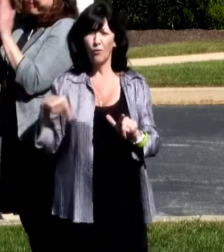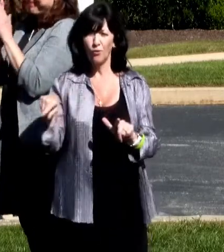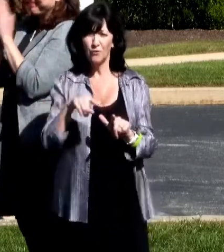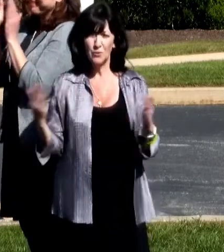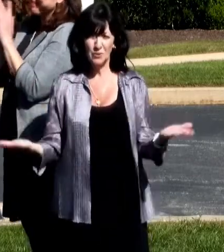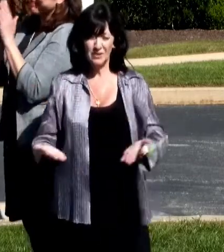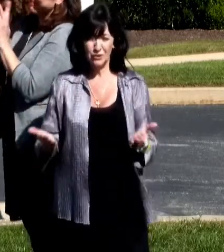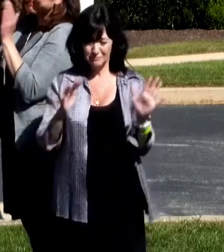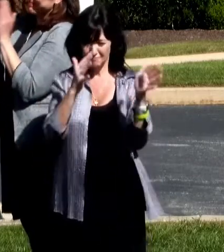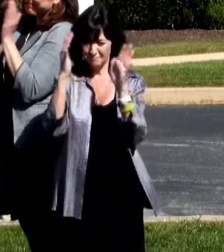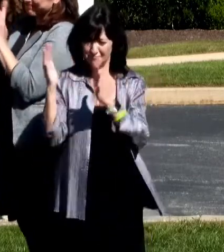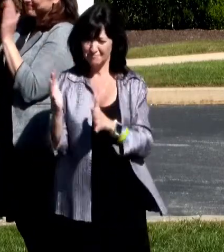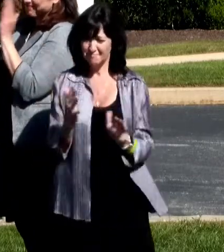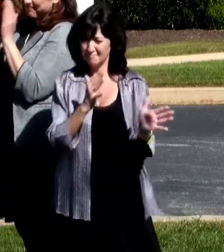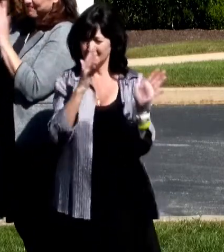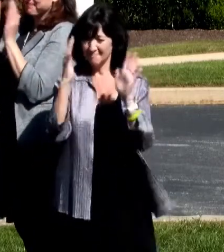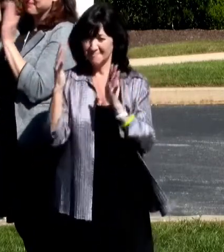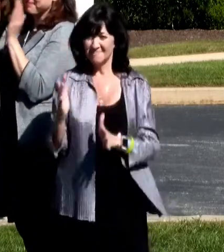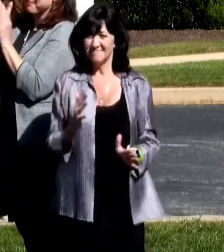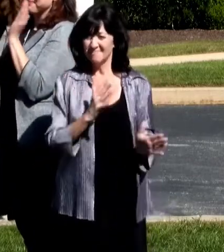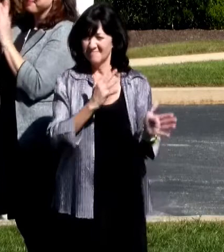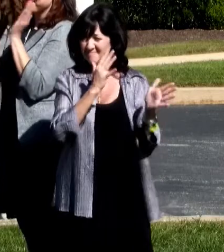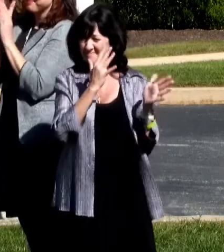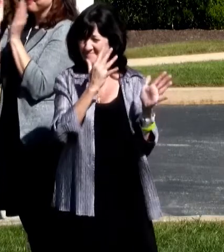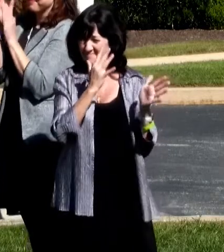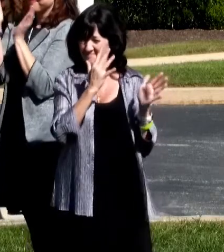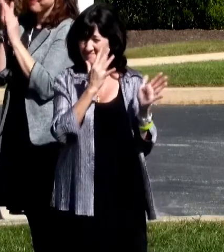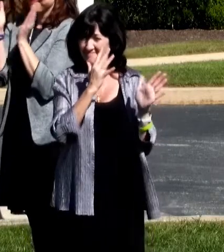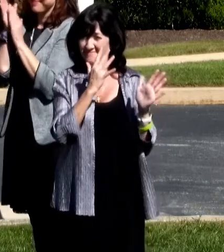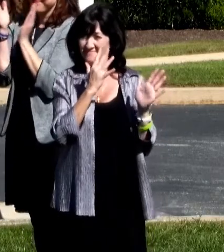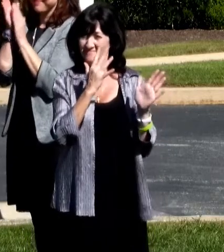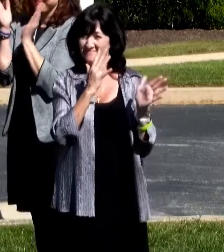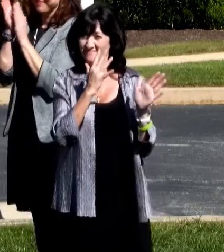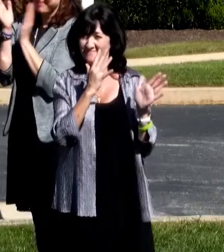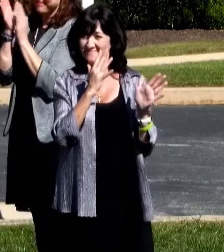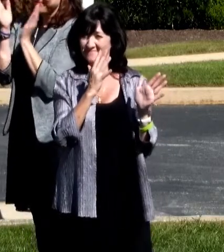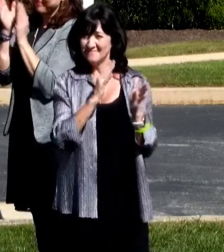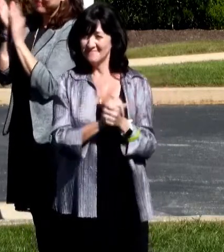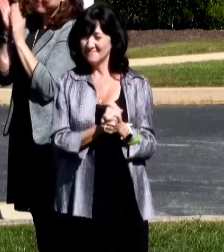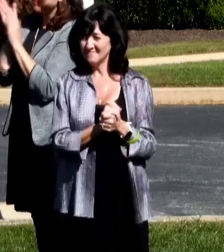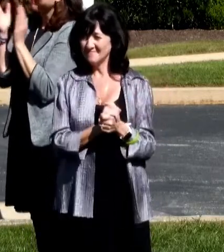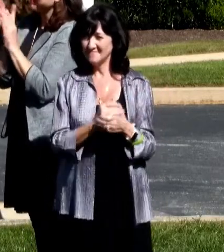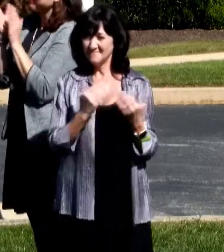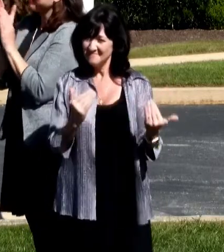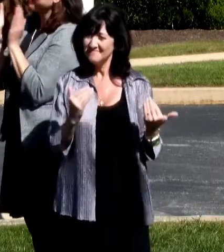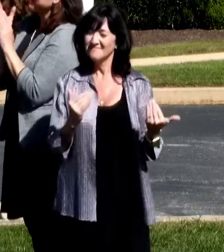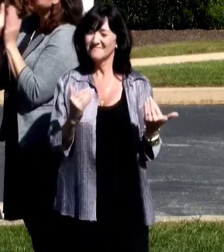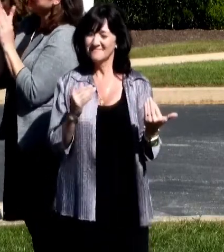Here you go, Trini.